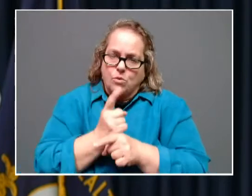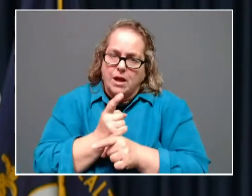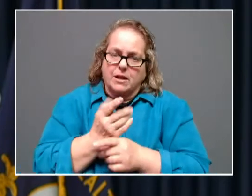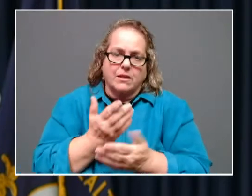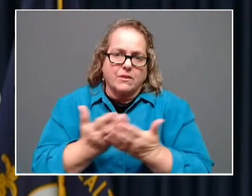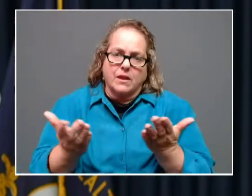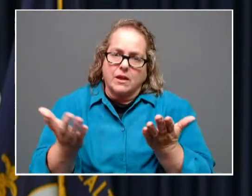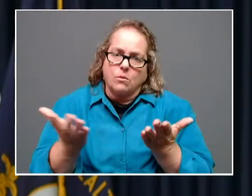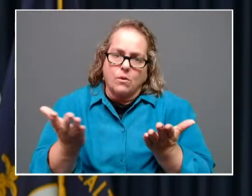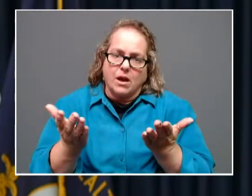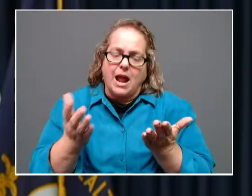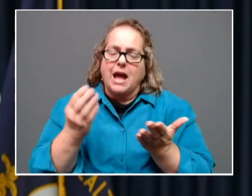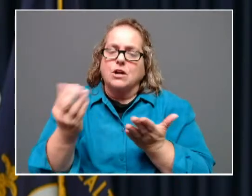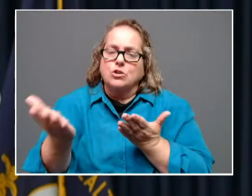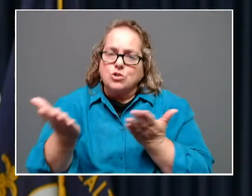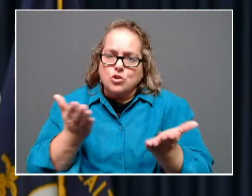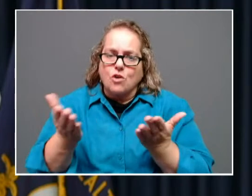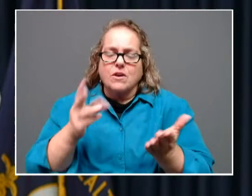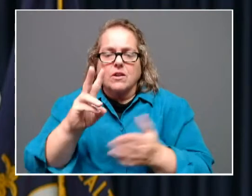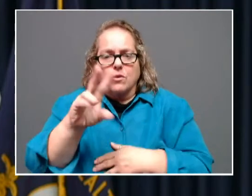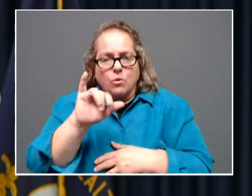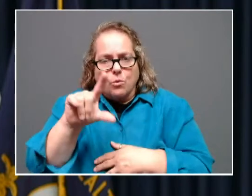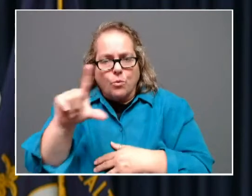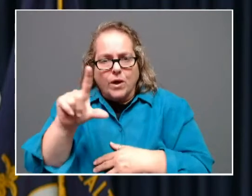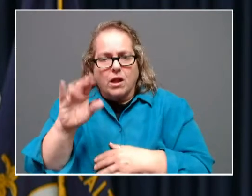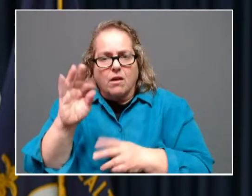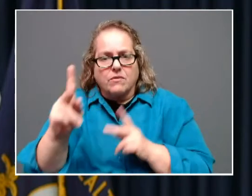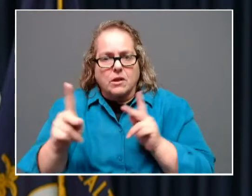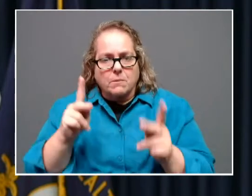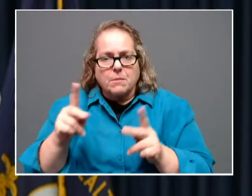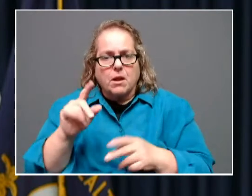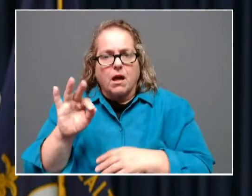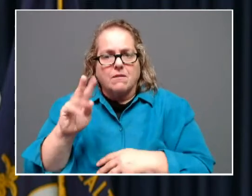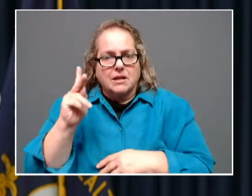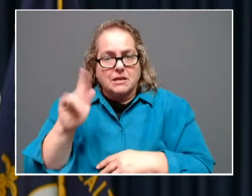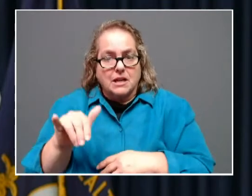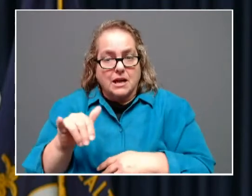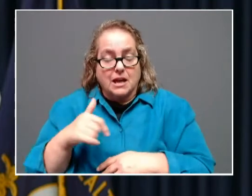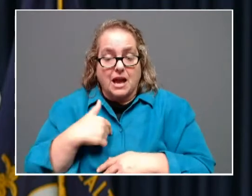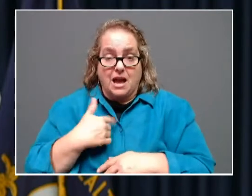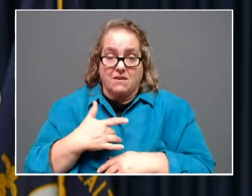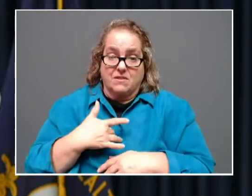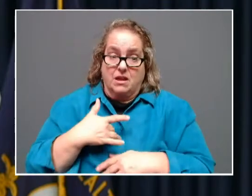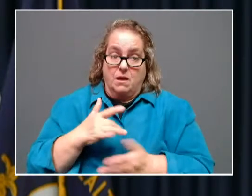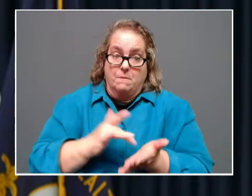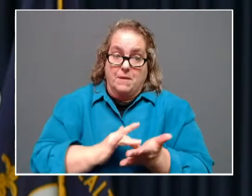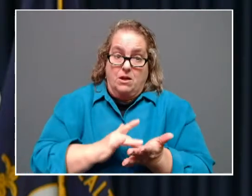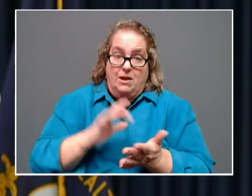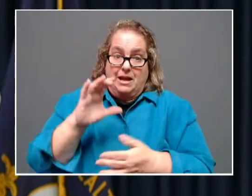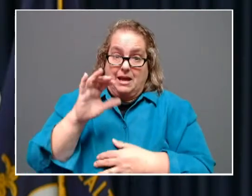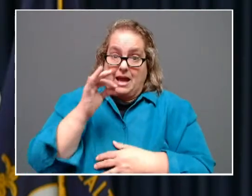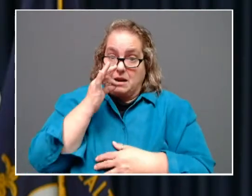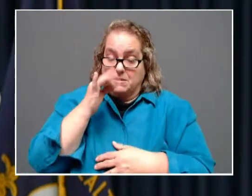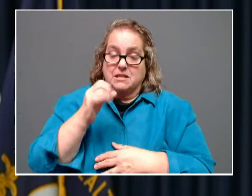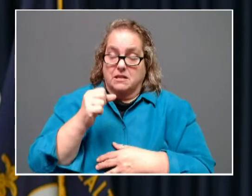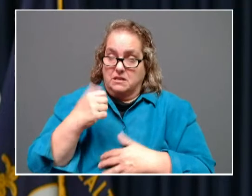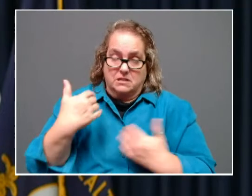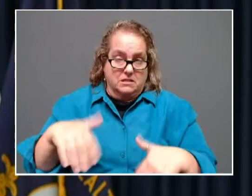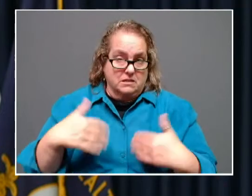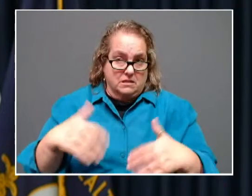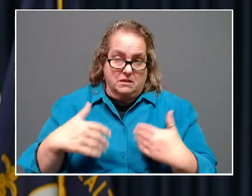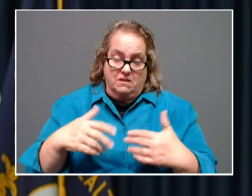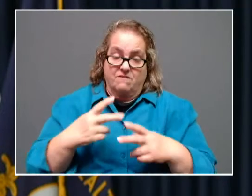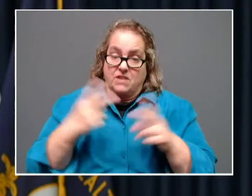about serving the will of the people of Kentucky. I believe medical cannabis is overwhelmingly